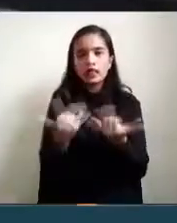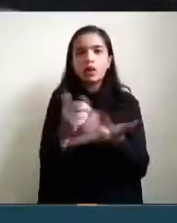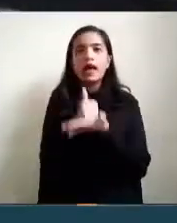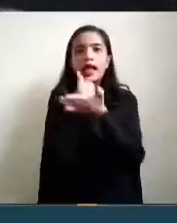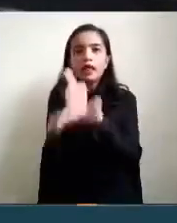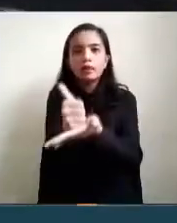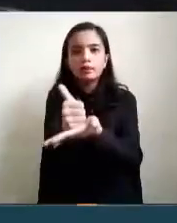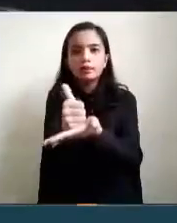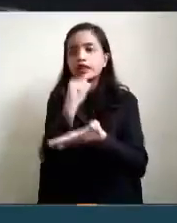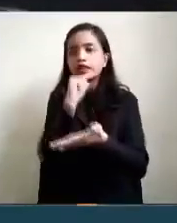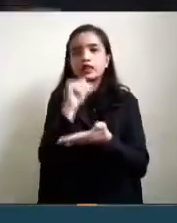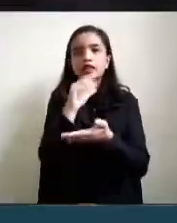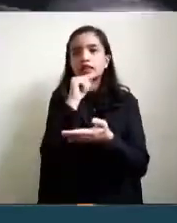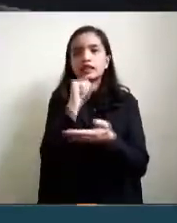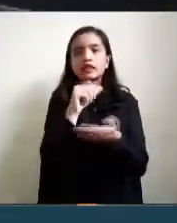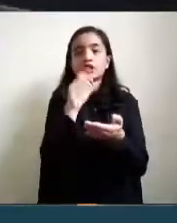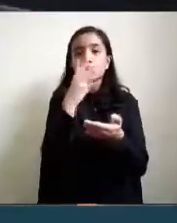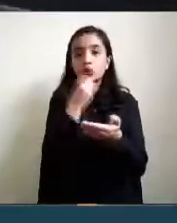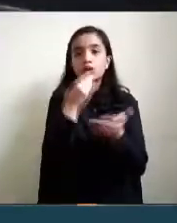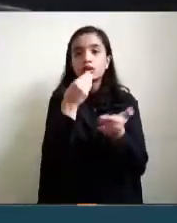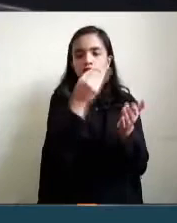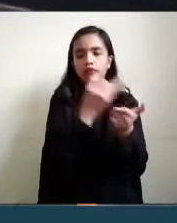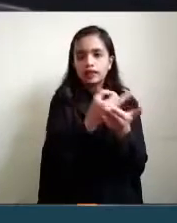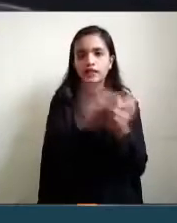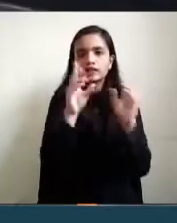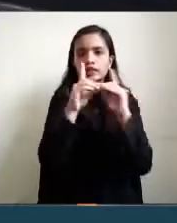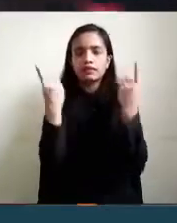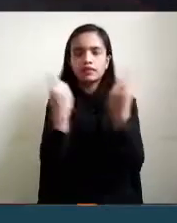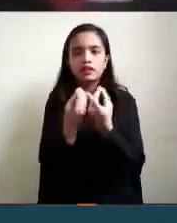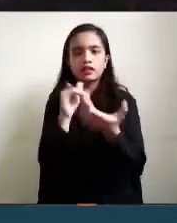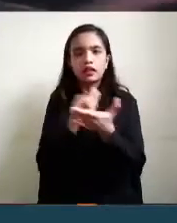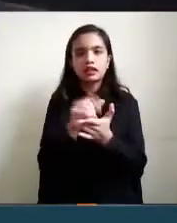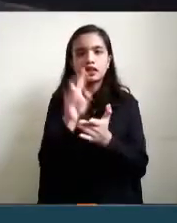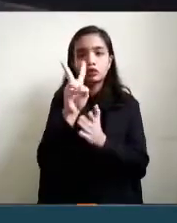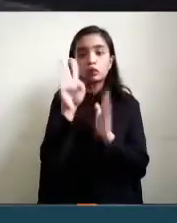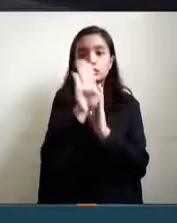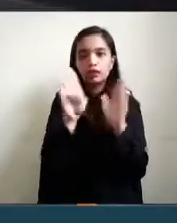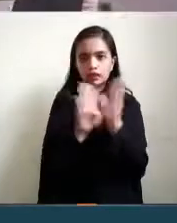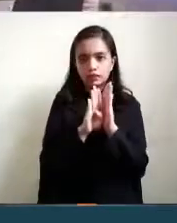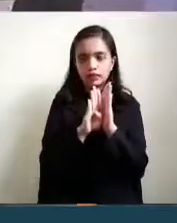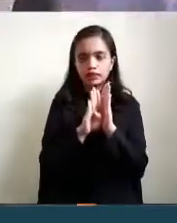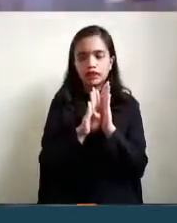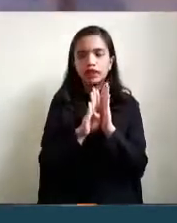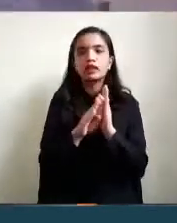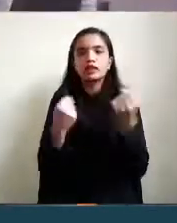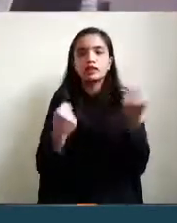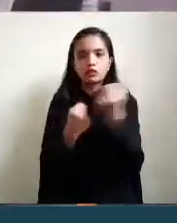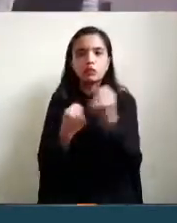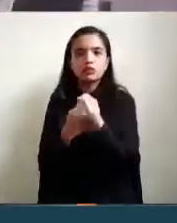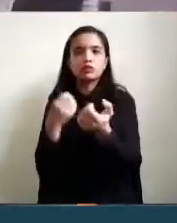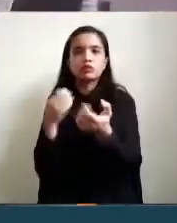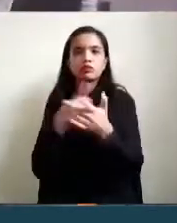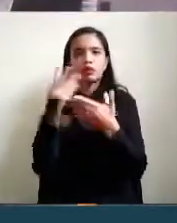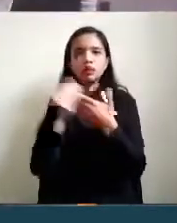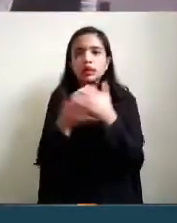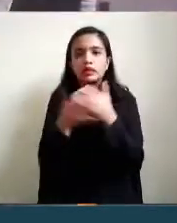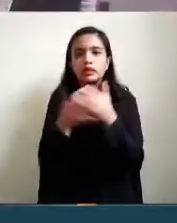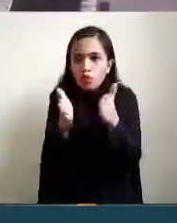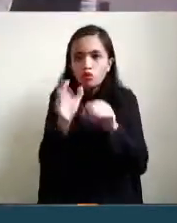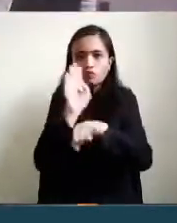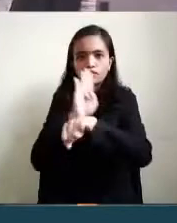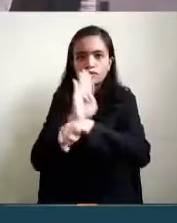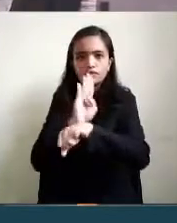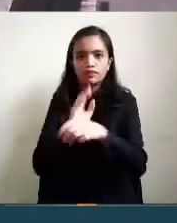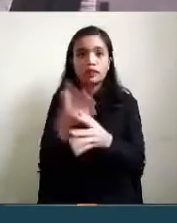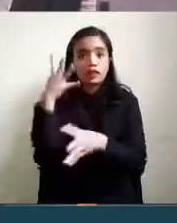by the Finance Department, which recently unveiled a 51 billion peso wage subsidy program for workers and small businesses. Bello adds